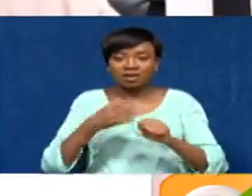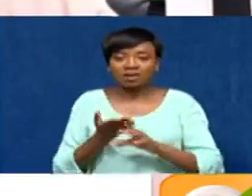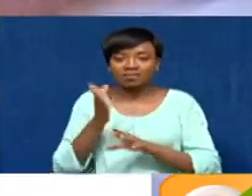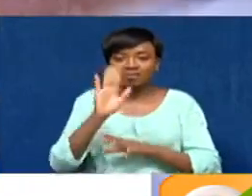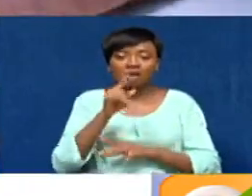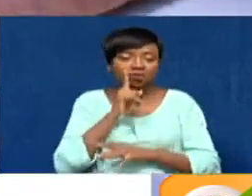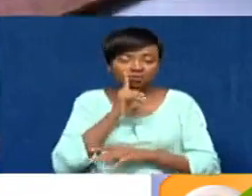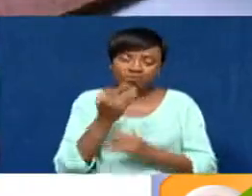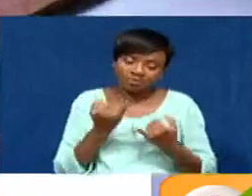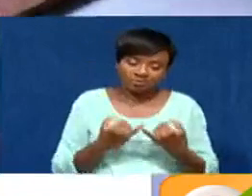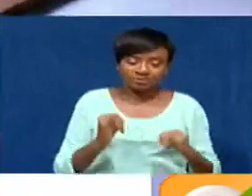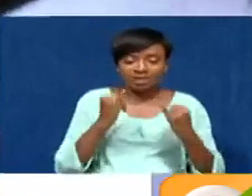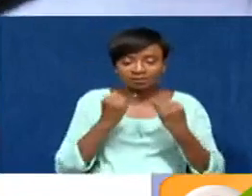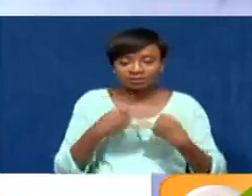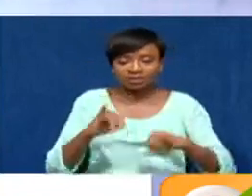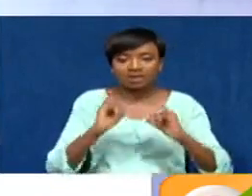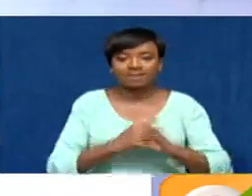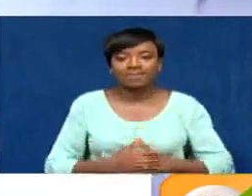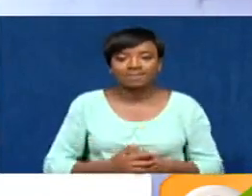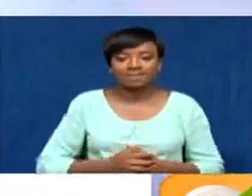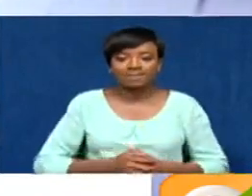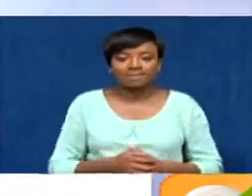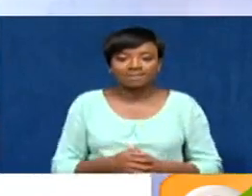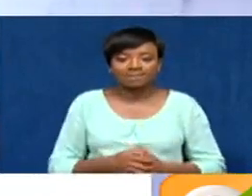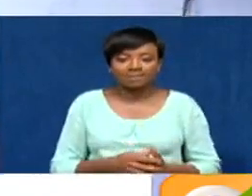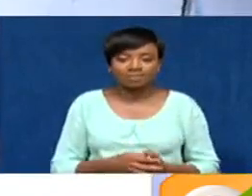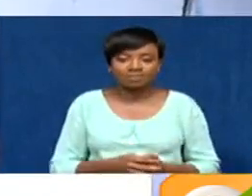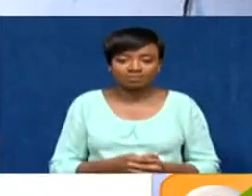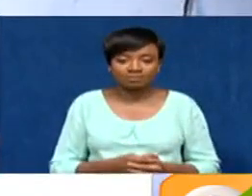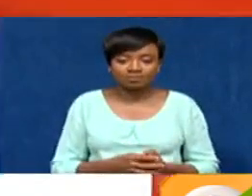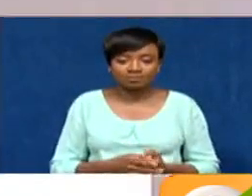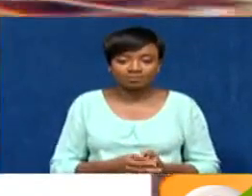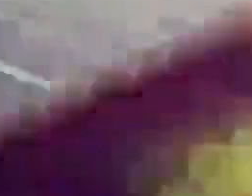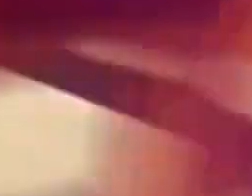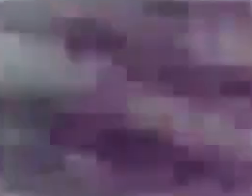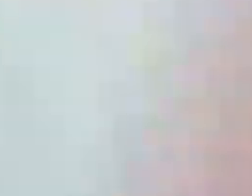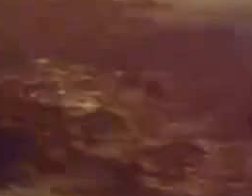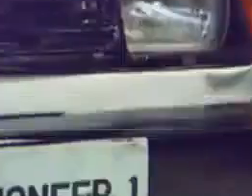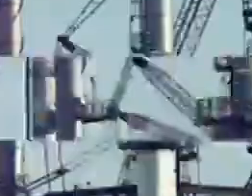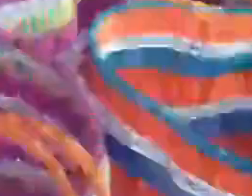try again. Edward Chweya, Made in Kenya, Citizen TV.